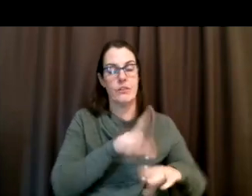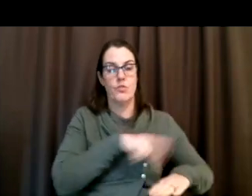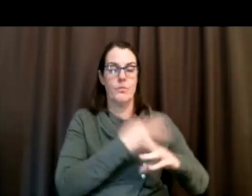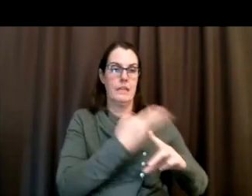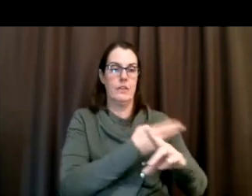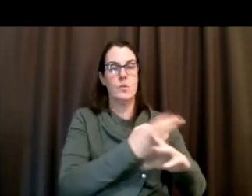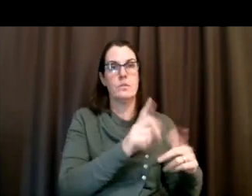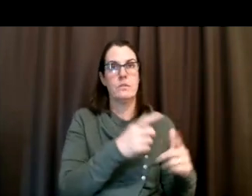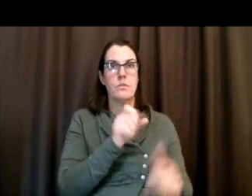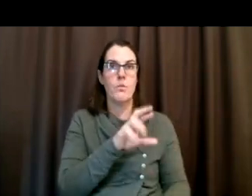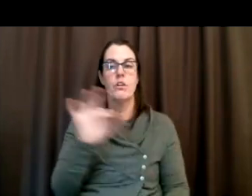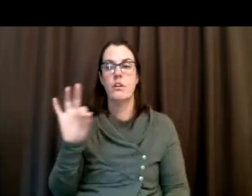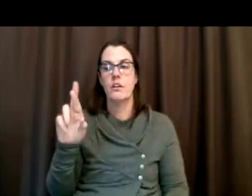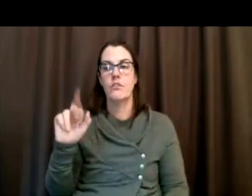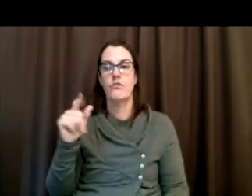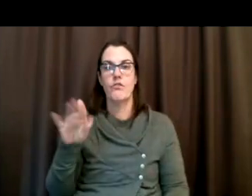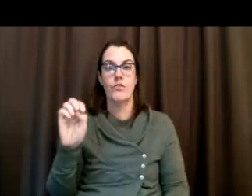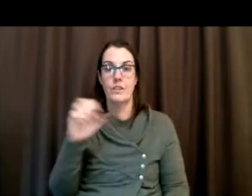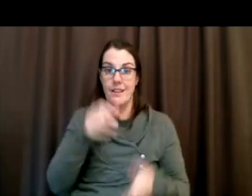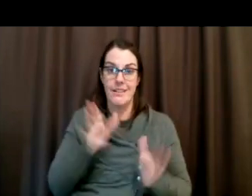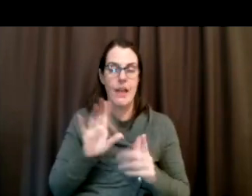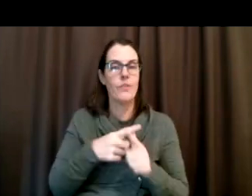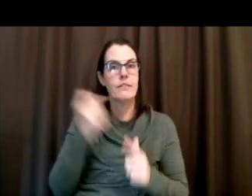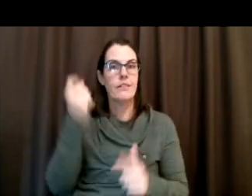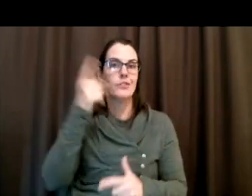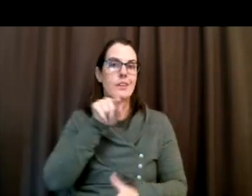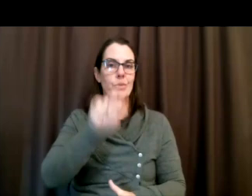understanding that you'll need to make that up somewhere else.